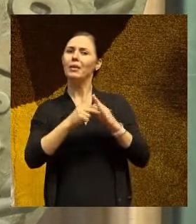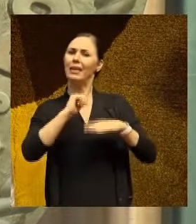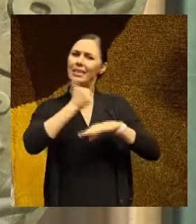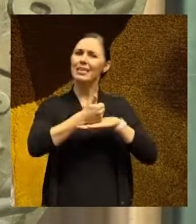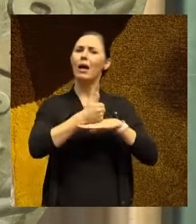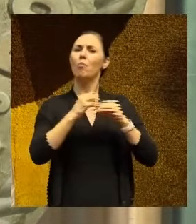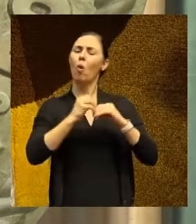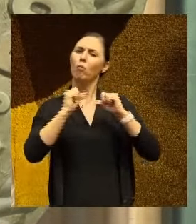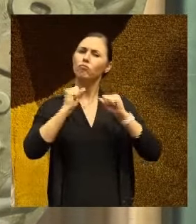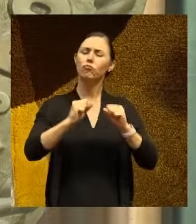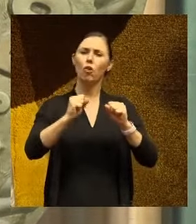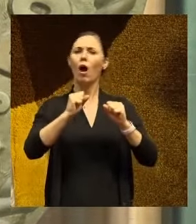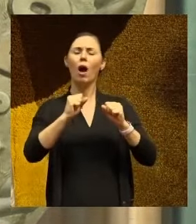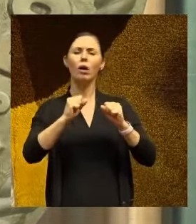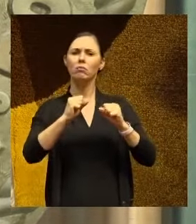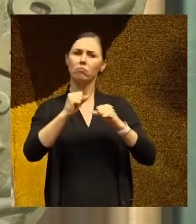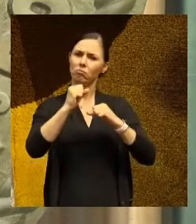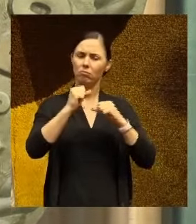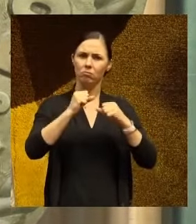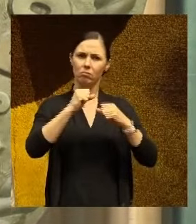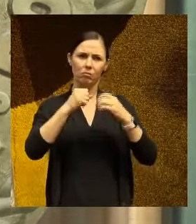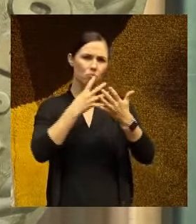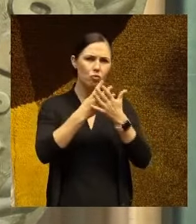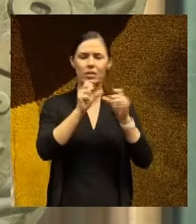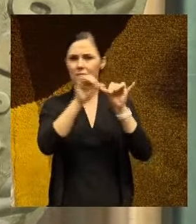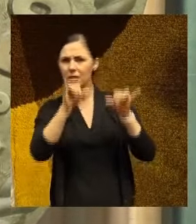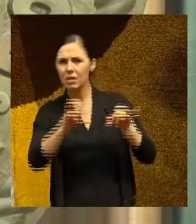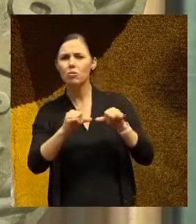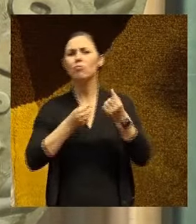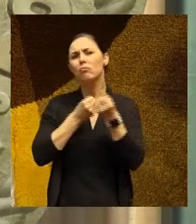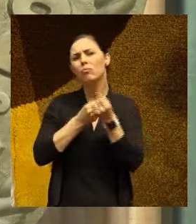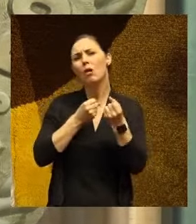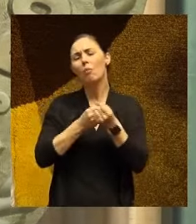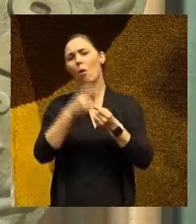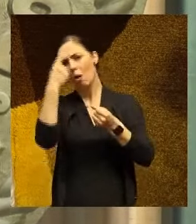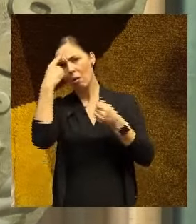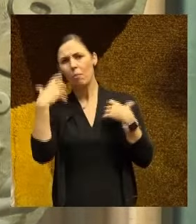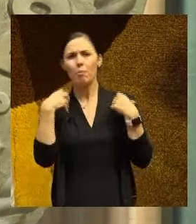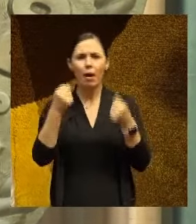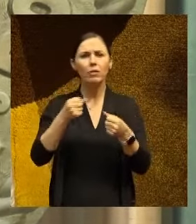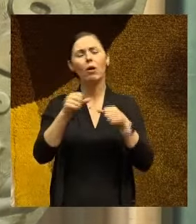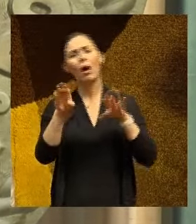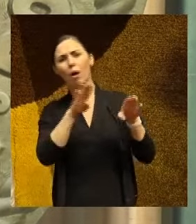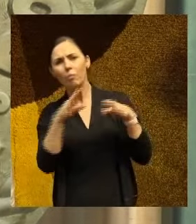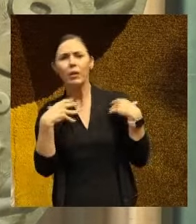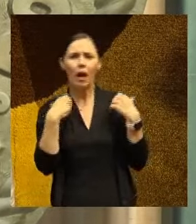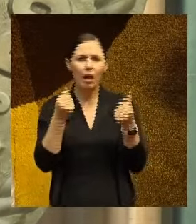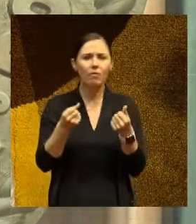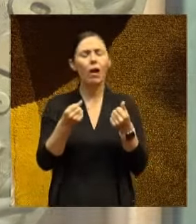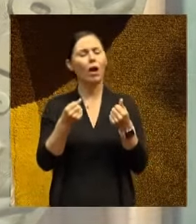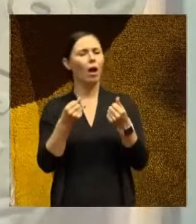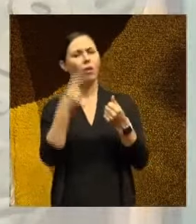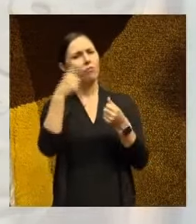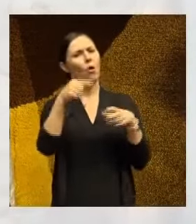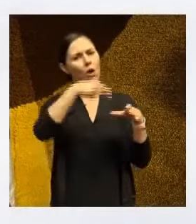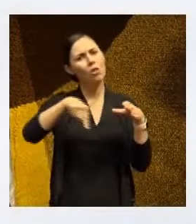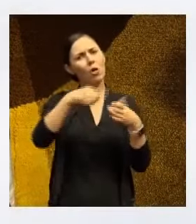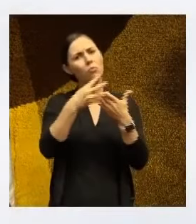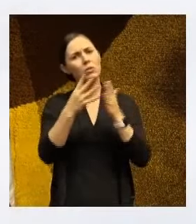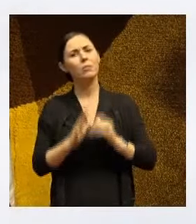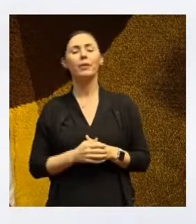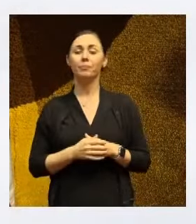the behavioral, mental health, and medical needs of its population. In our current